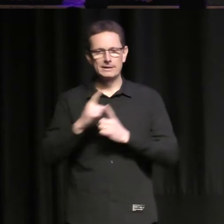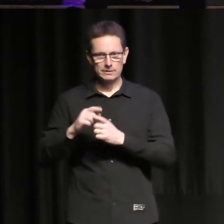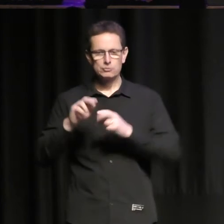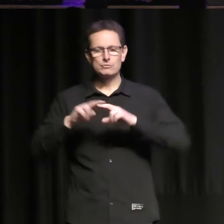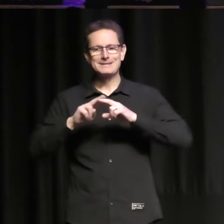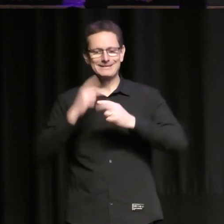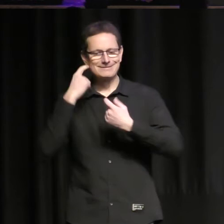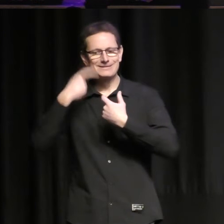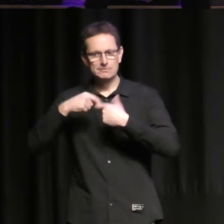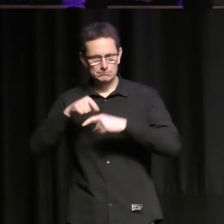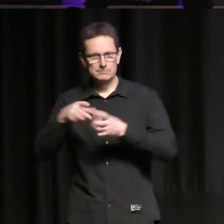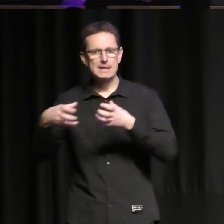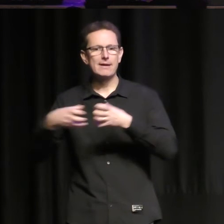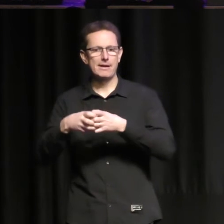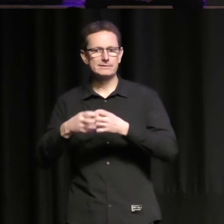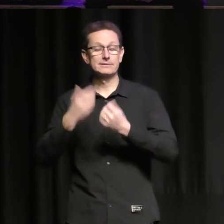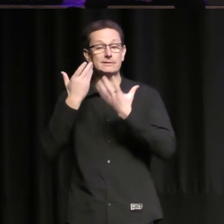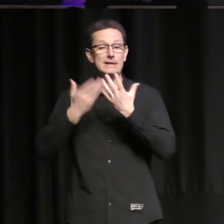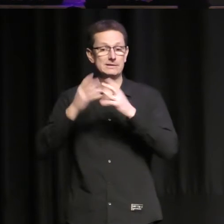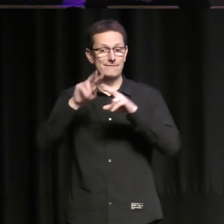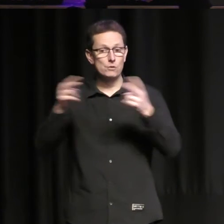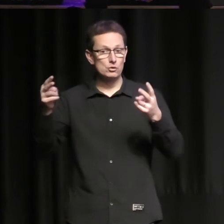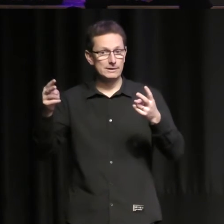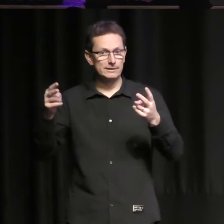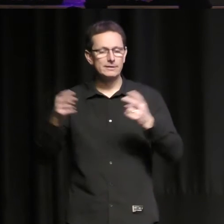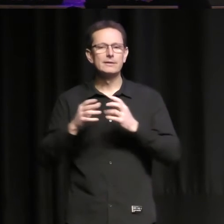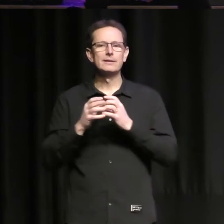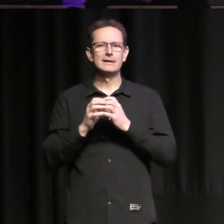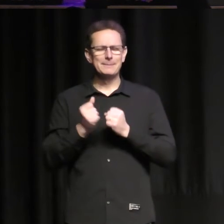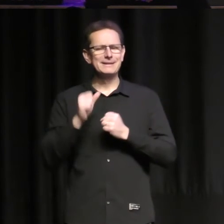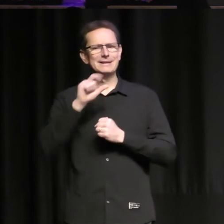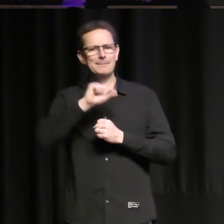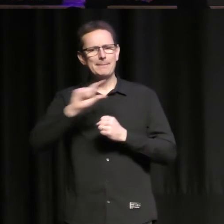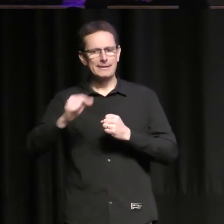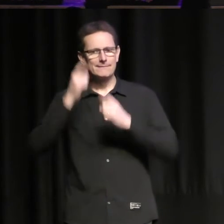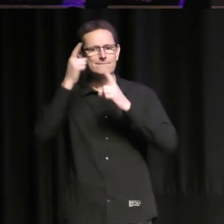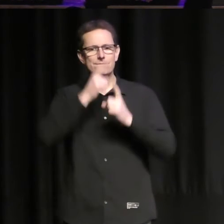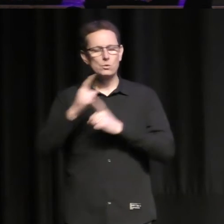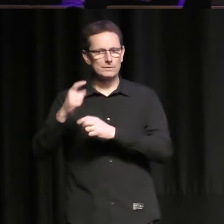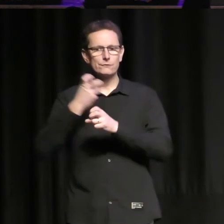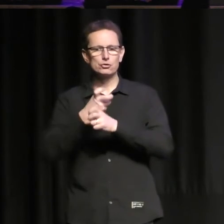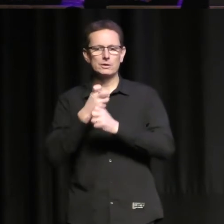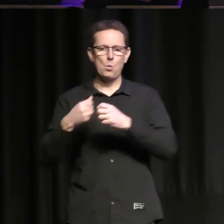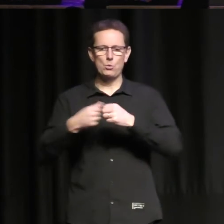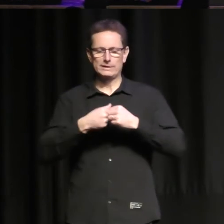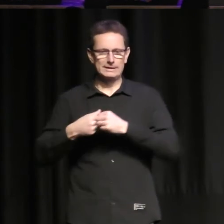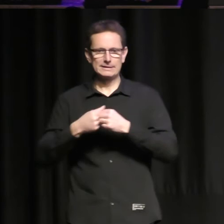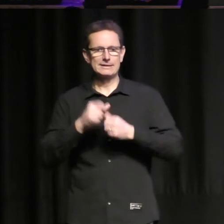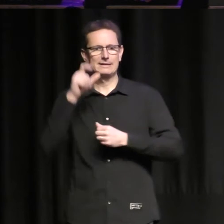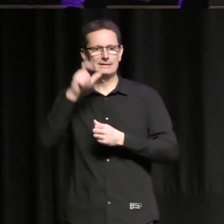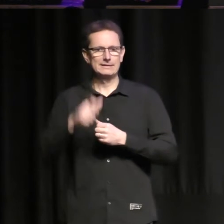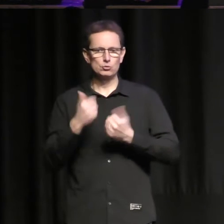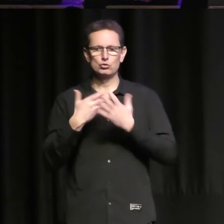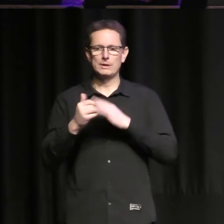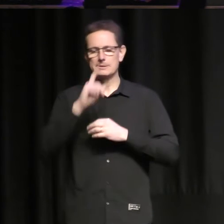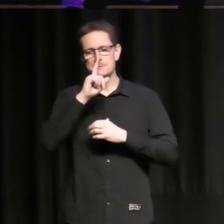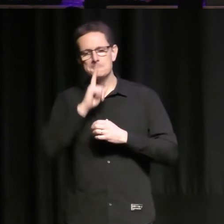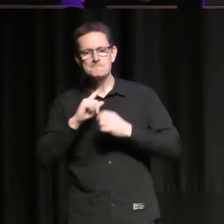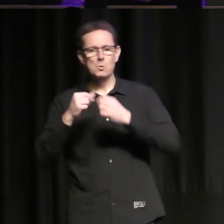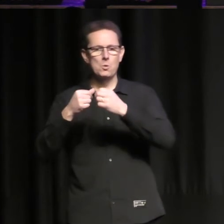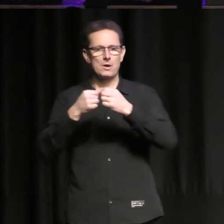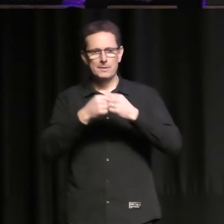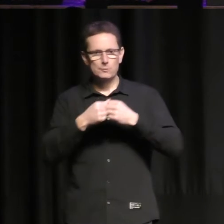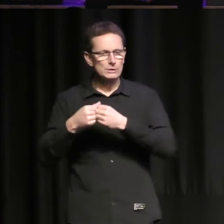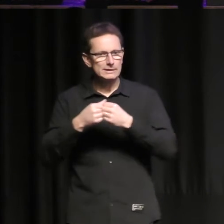this class. This is quite common. But sometimes people try to organize themselves and do small movements, civil